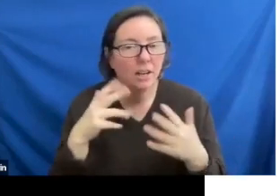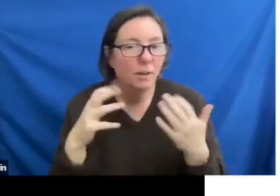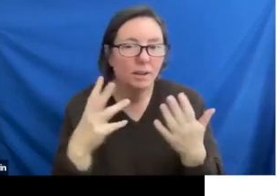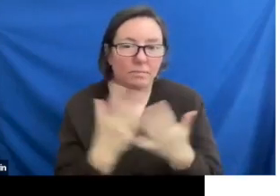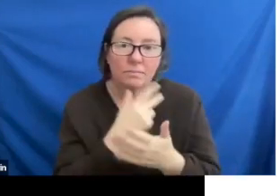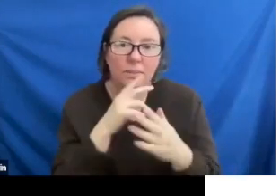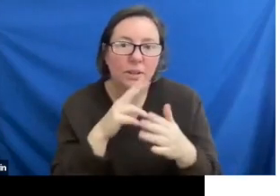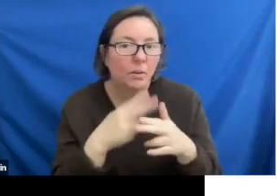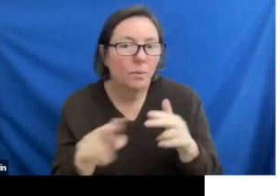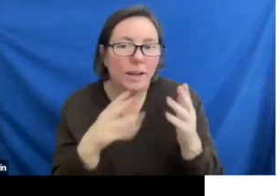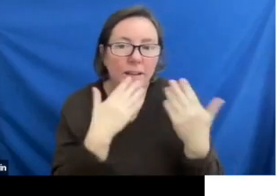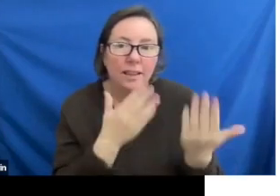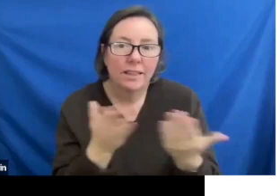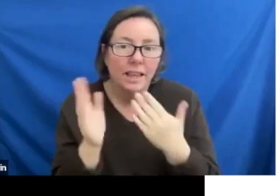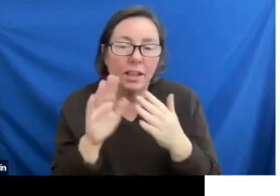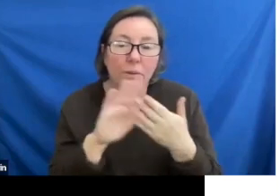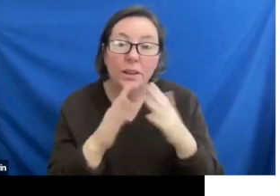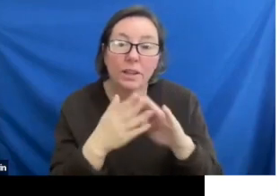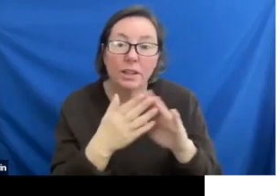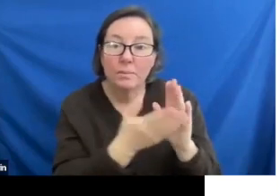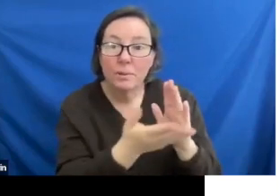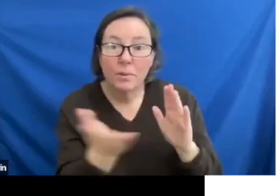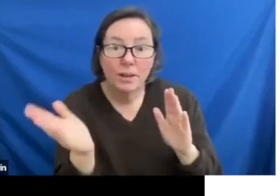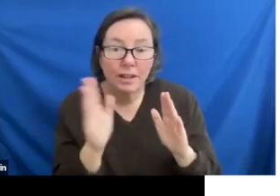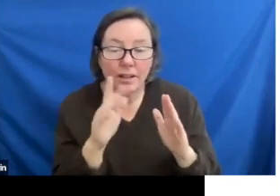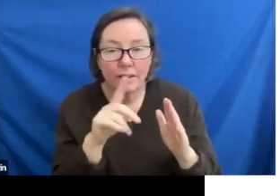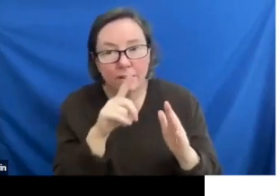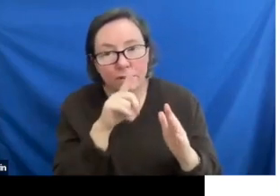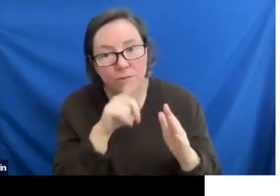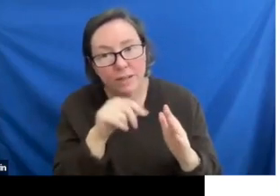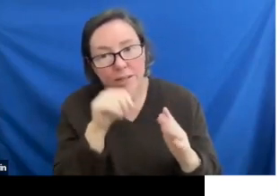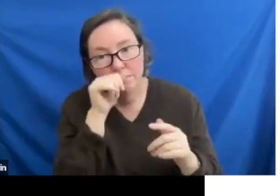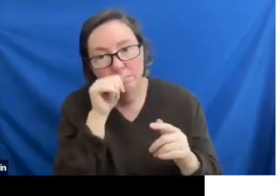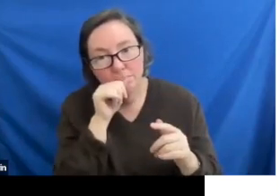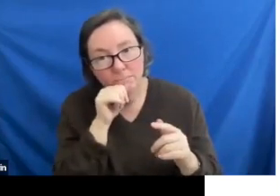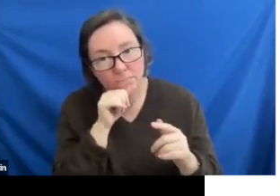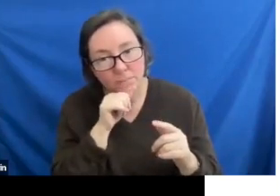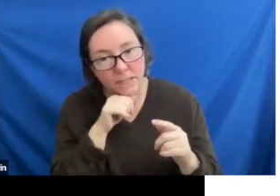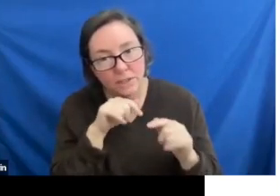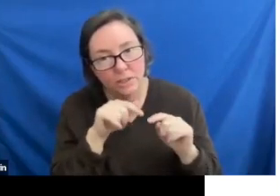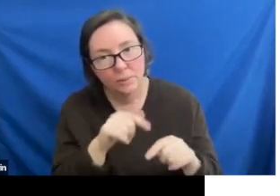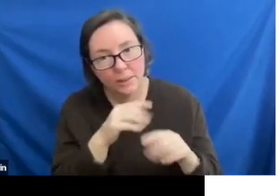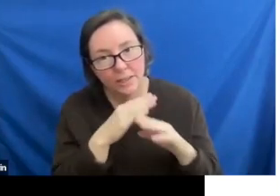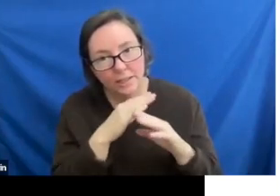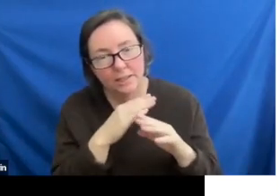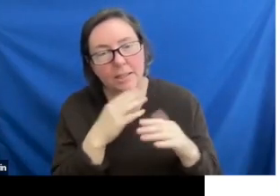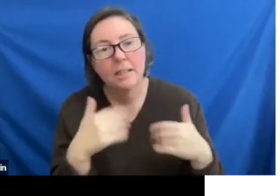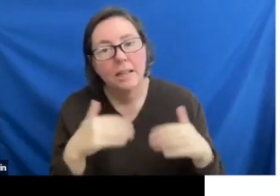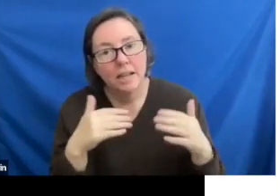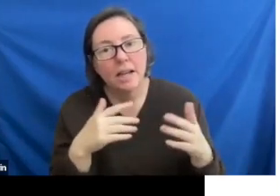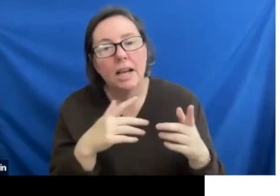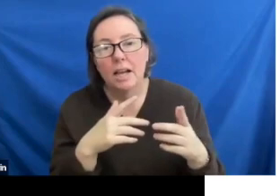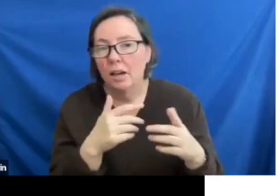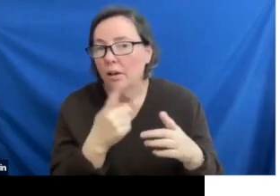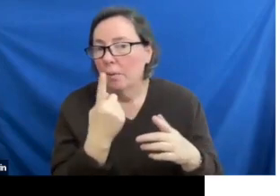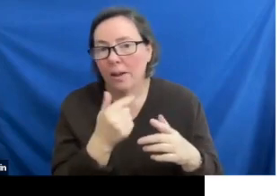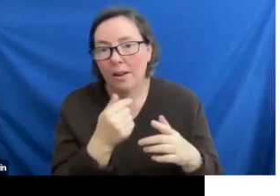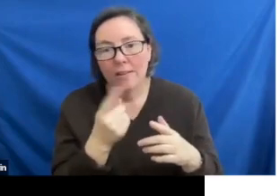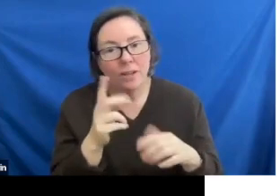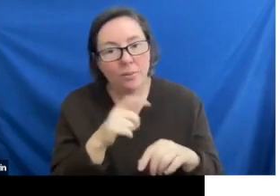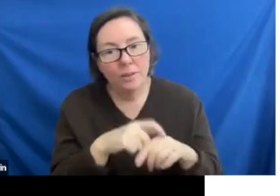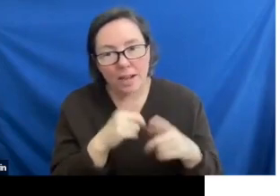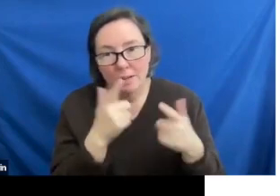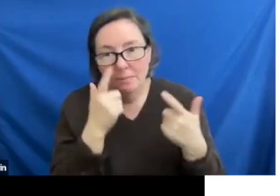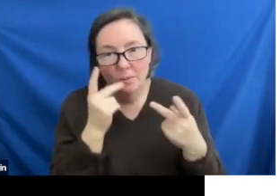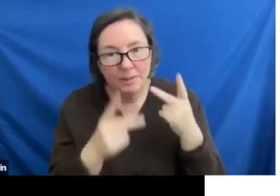thank you first to the community for being very patient with this. This is one of very few times that you will see a big initiative like